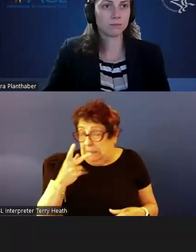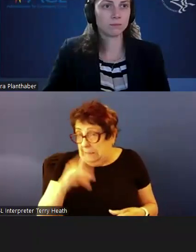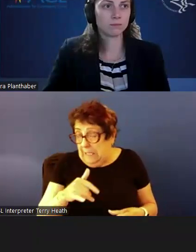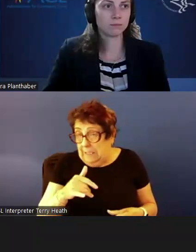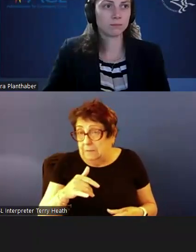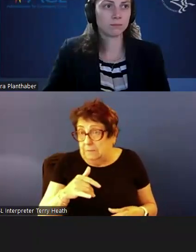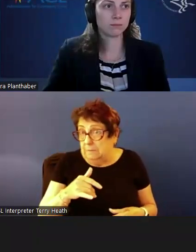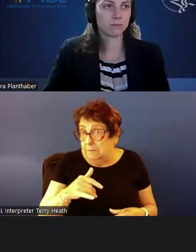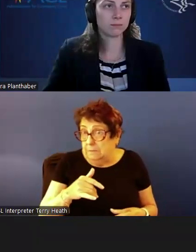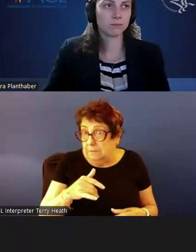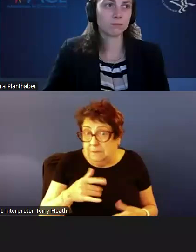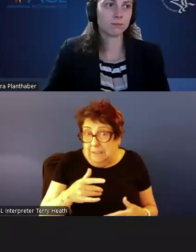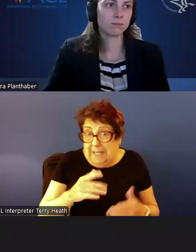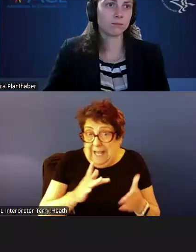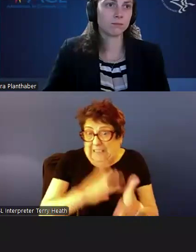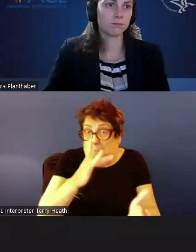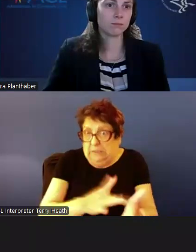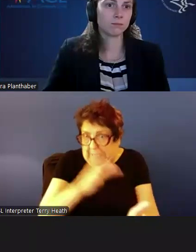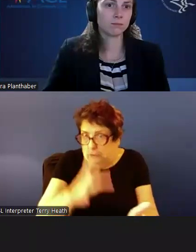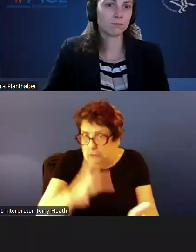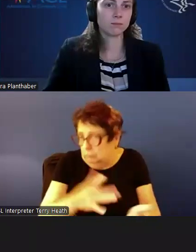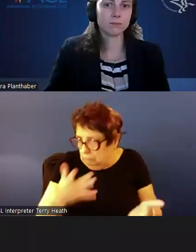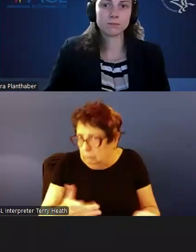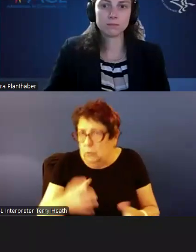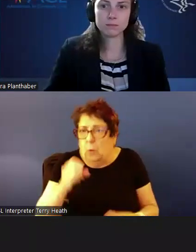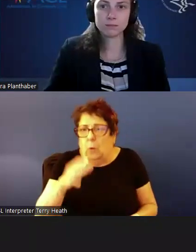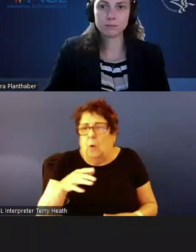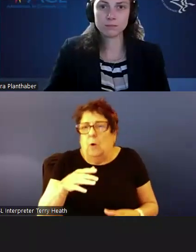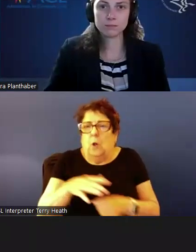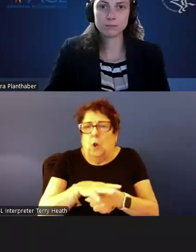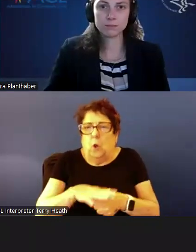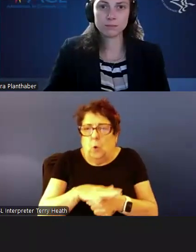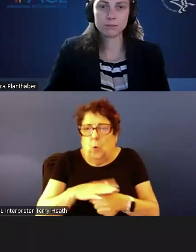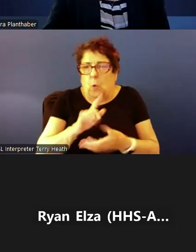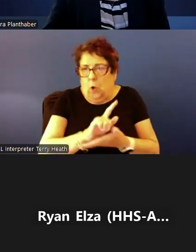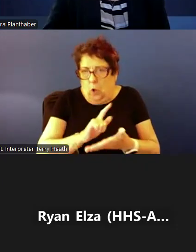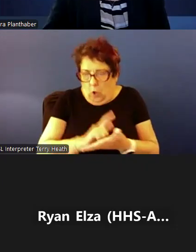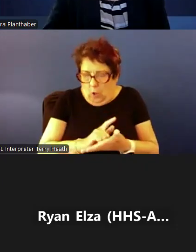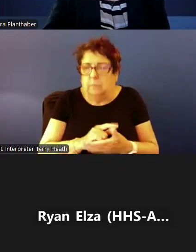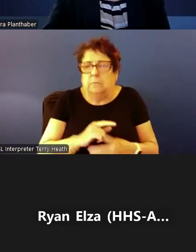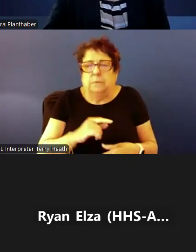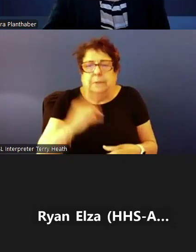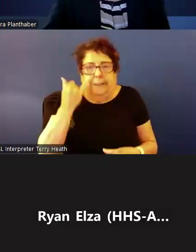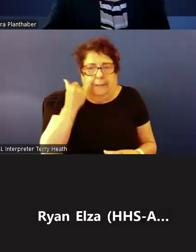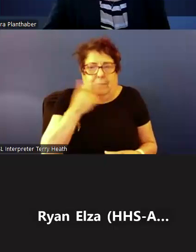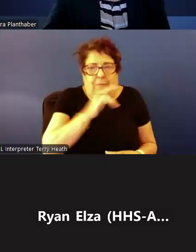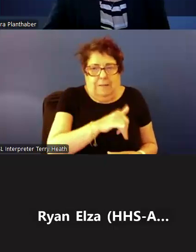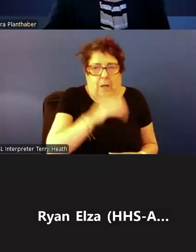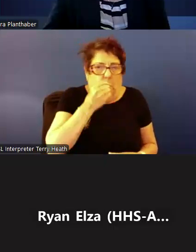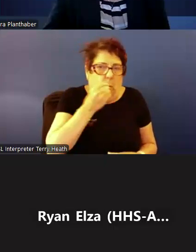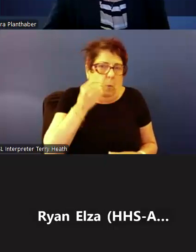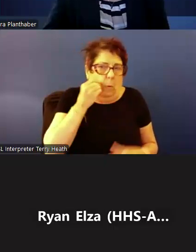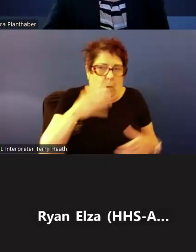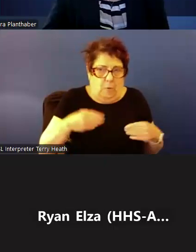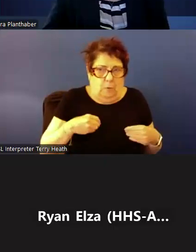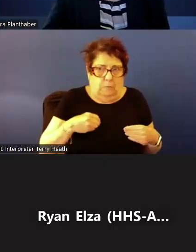the older homeowner is willing. That these can be criminal cases as well of predatory scams.